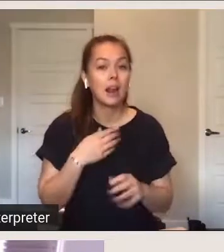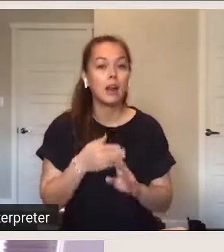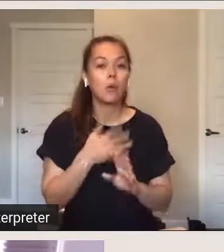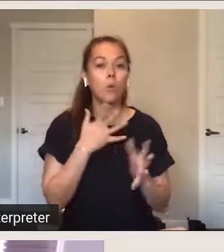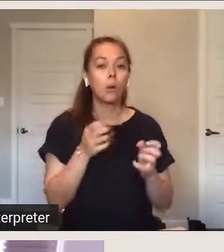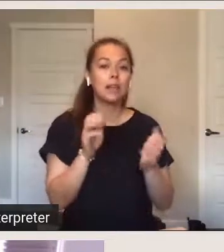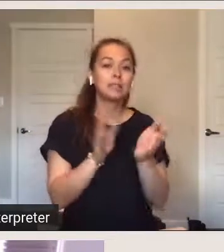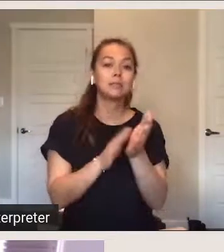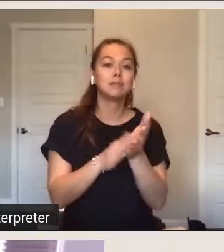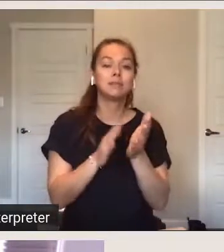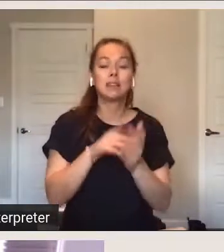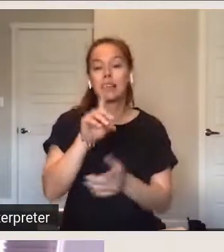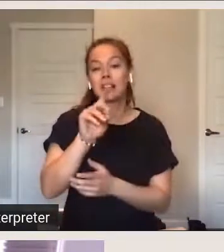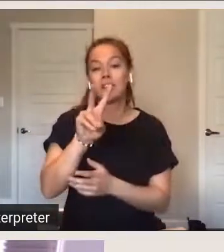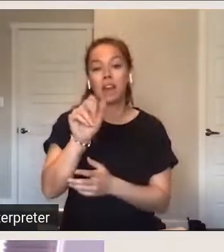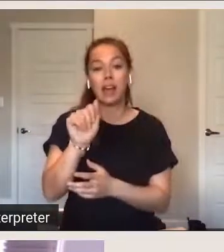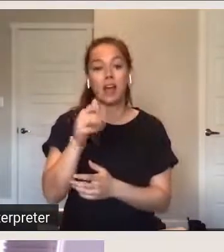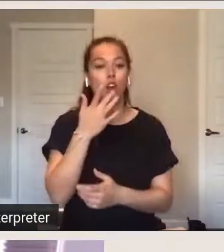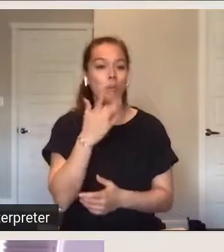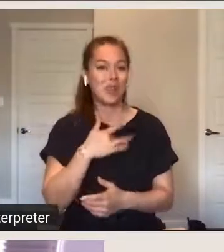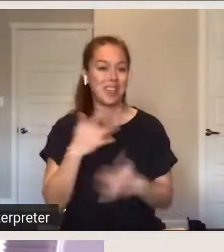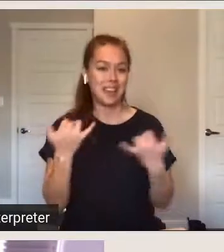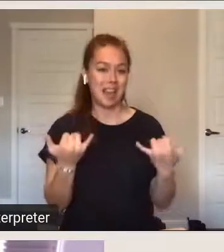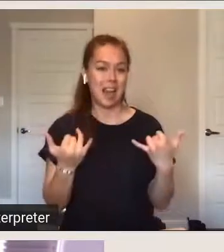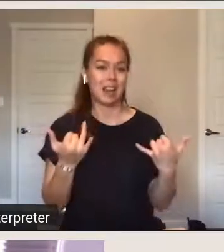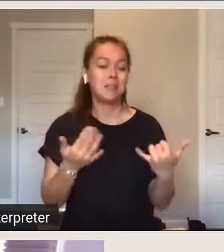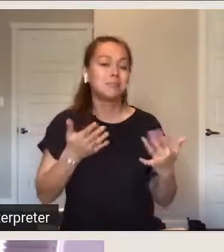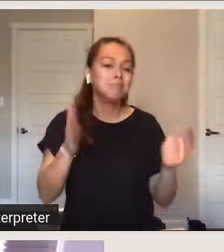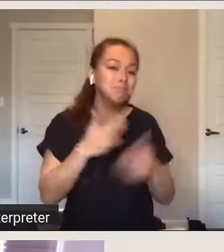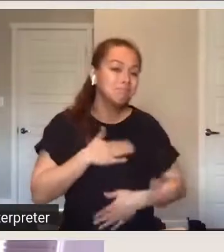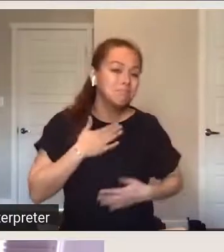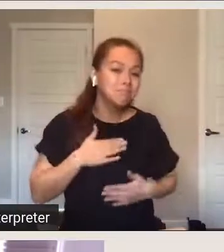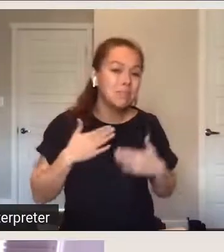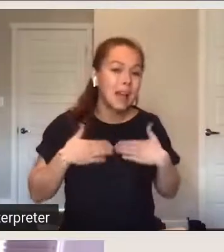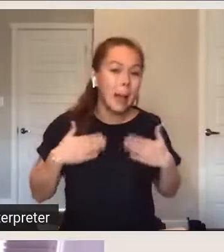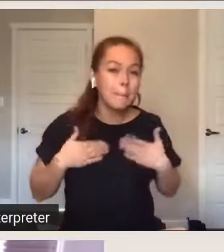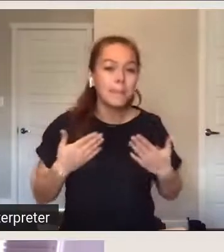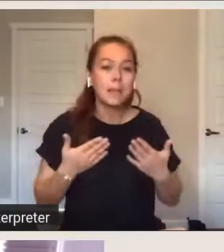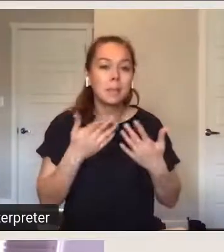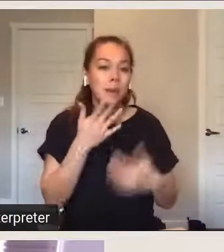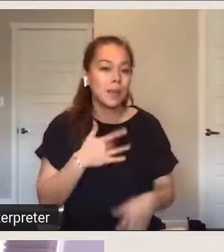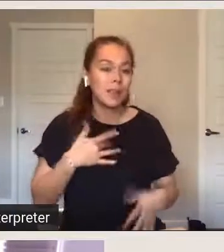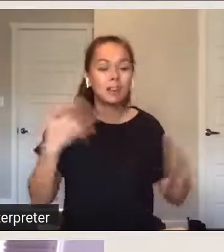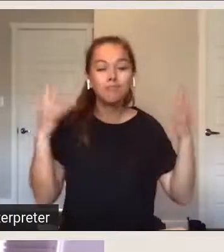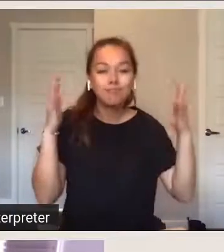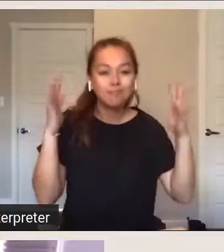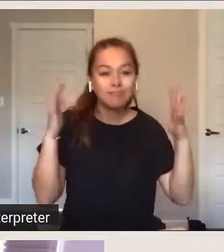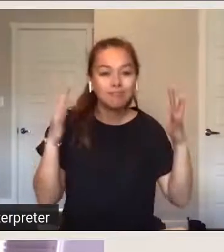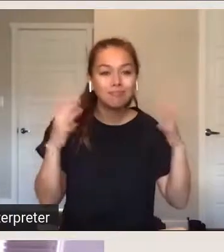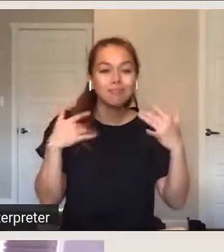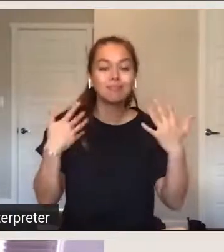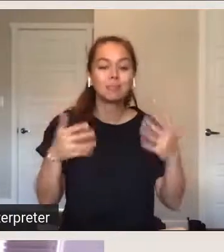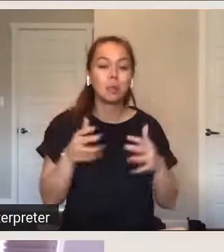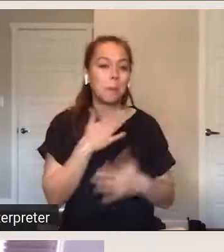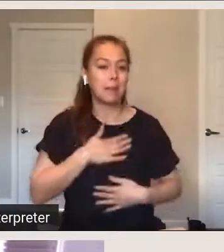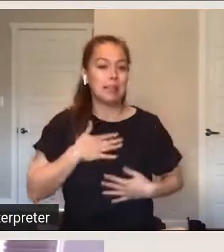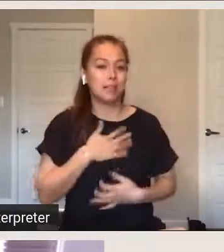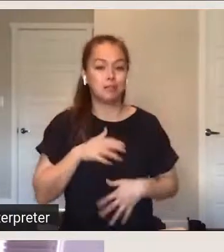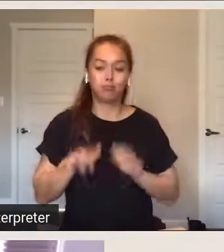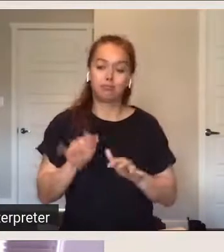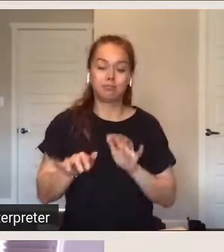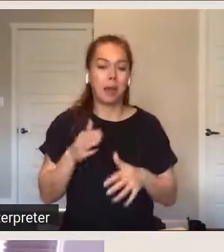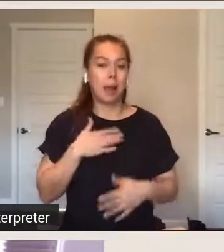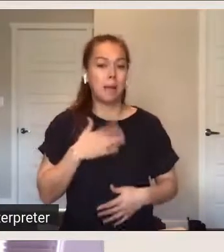your birthday messages in the chat and also your questions. So first off, thank you so much